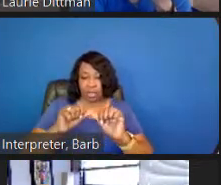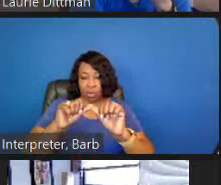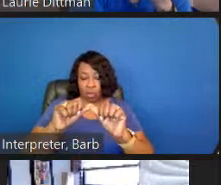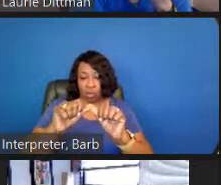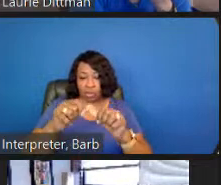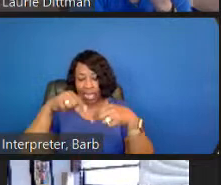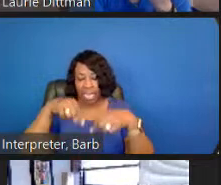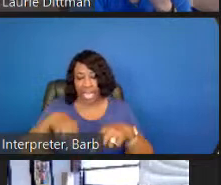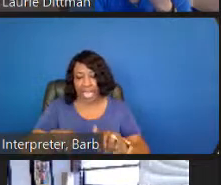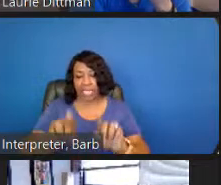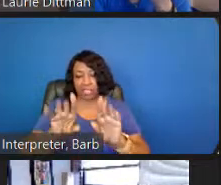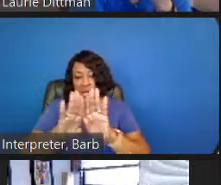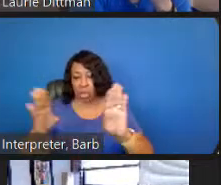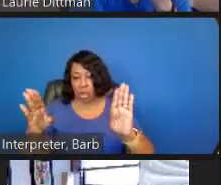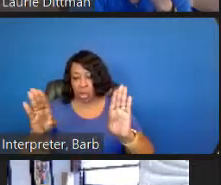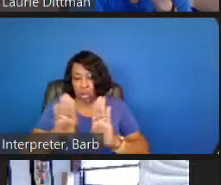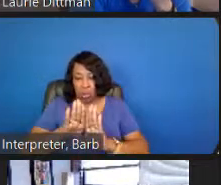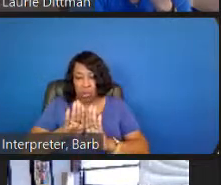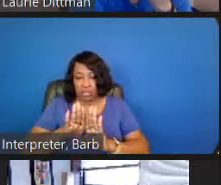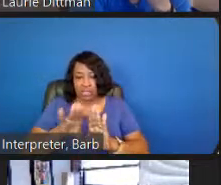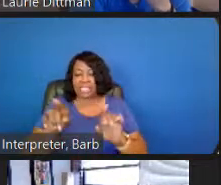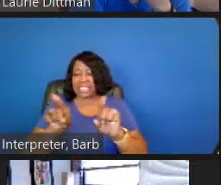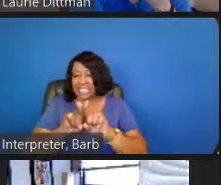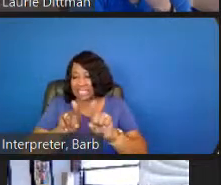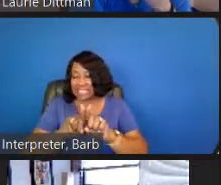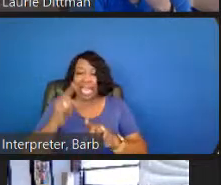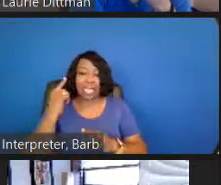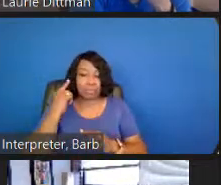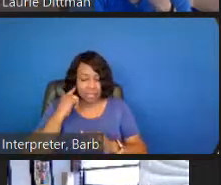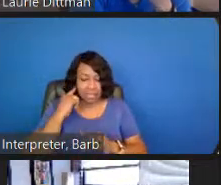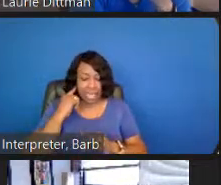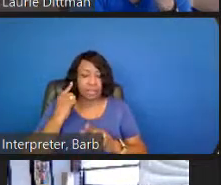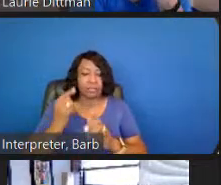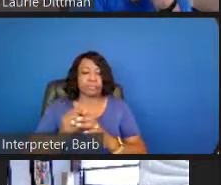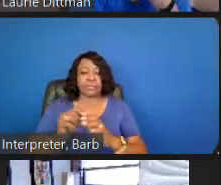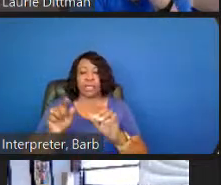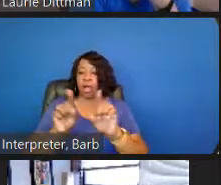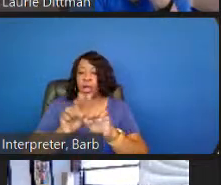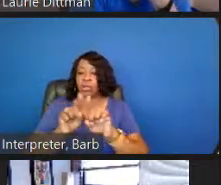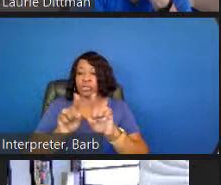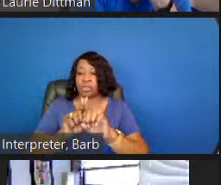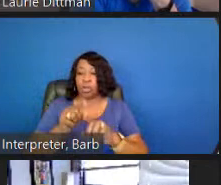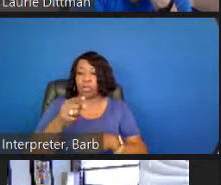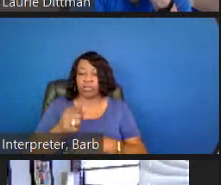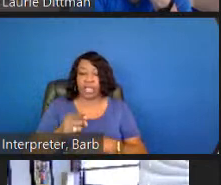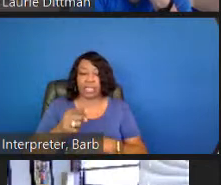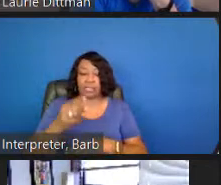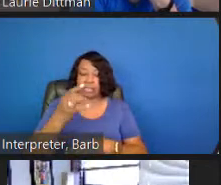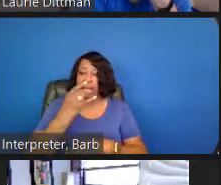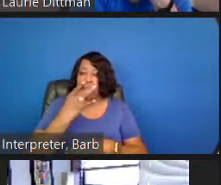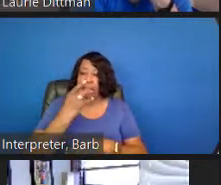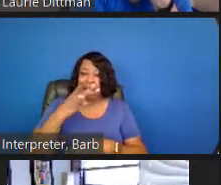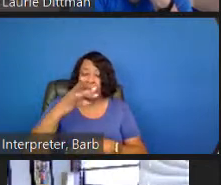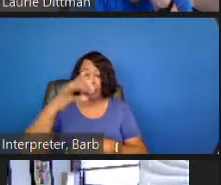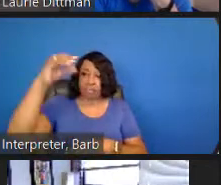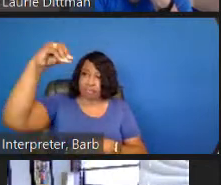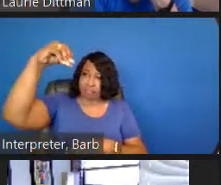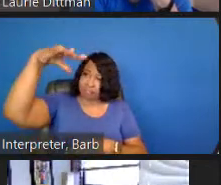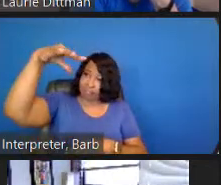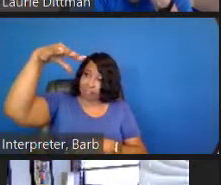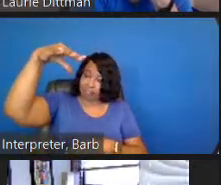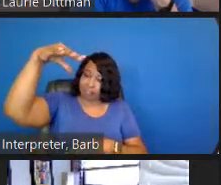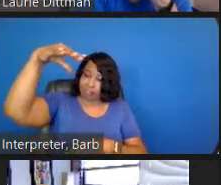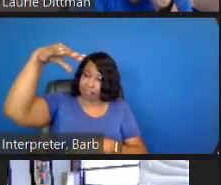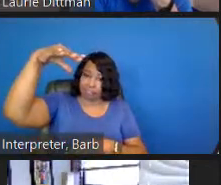closing. That is the same sound. Also, there is a light in the door header,